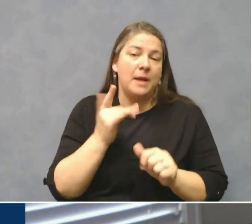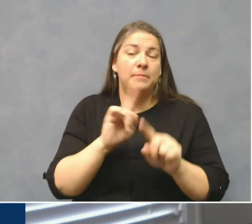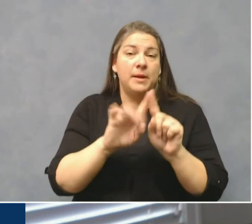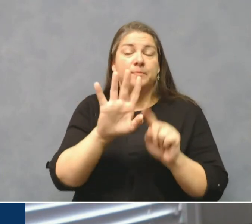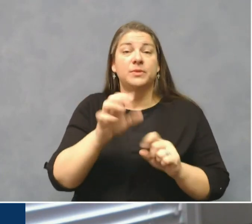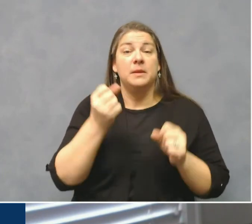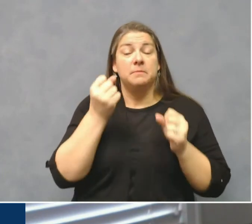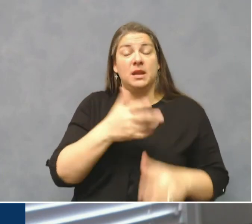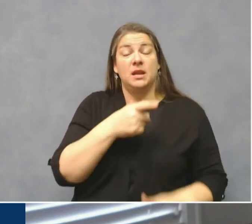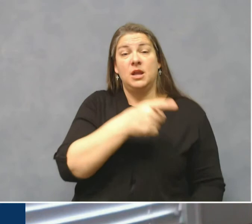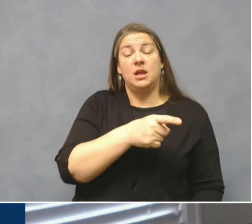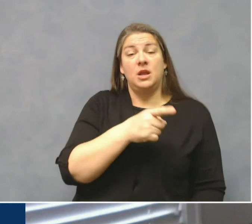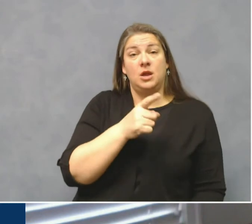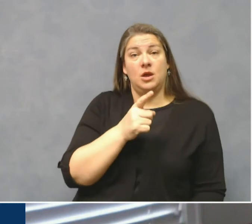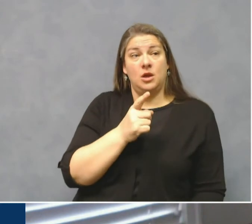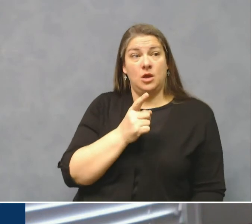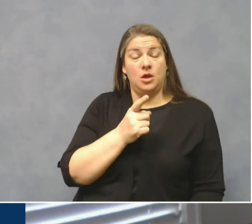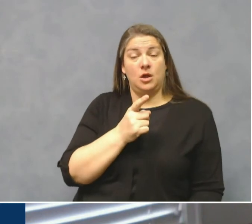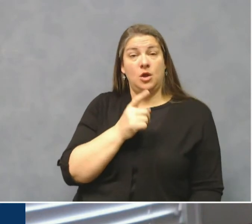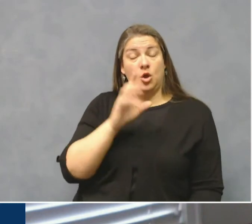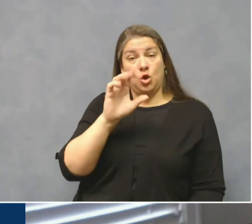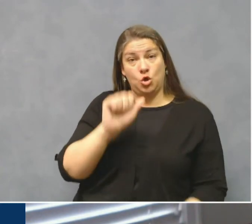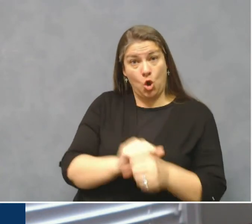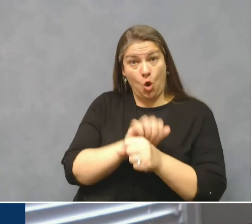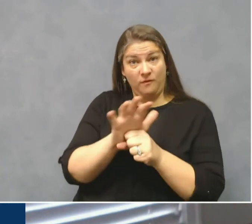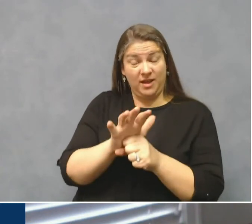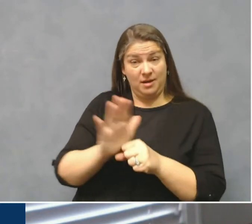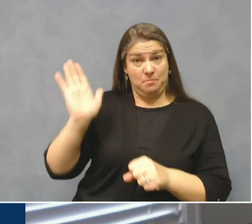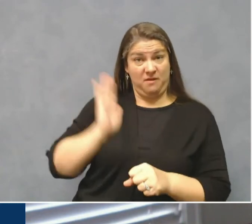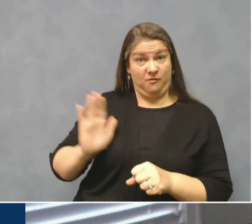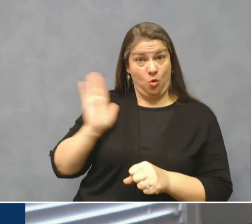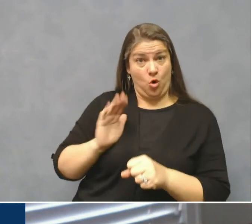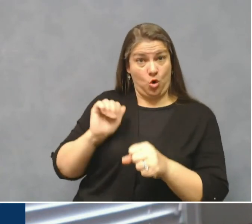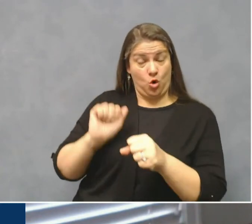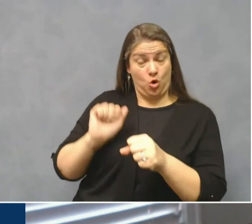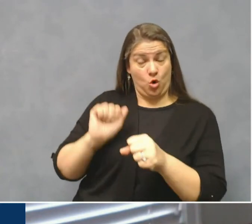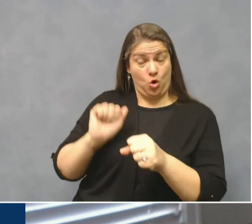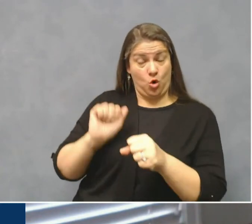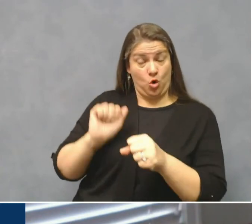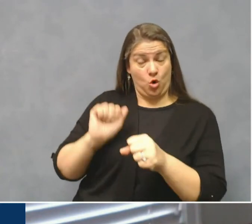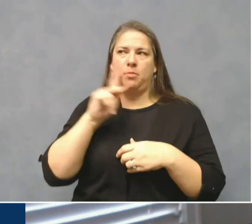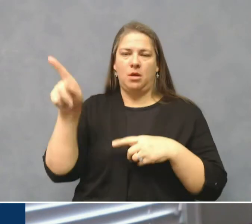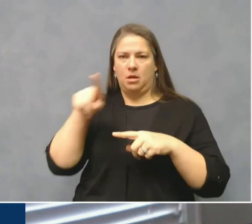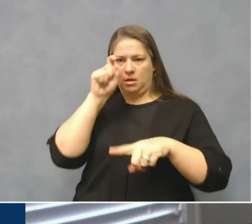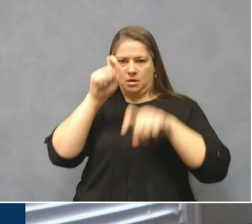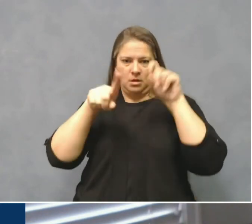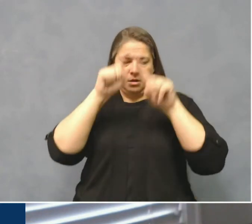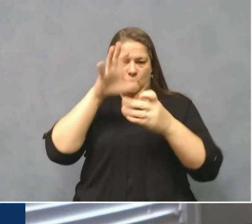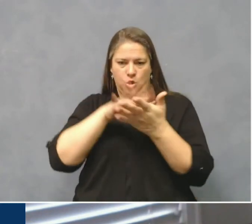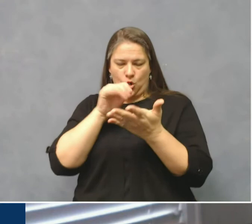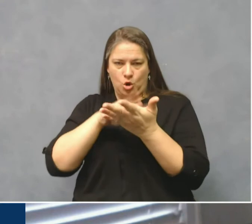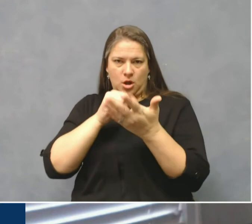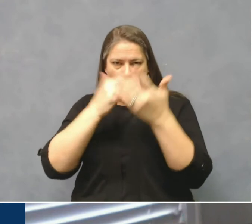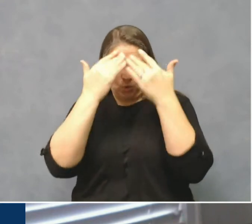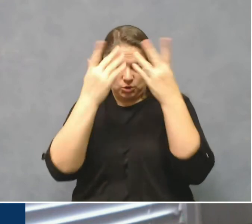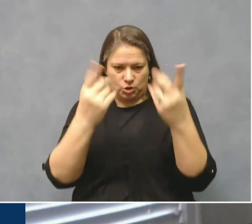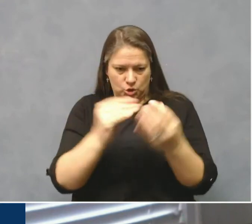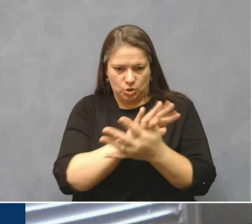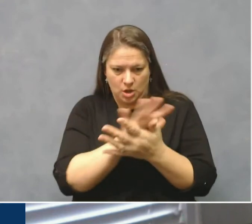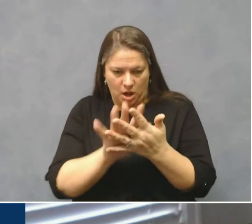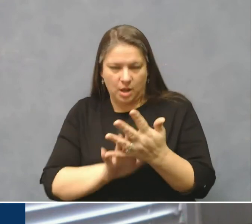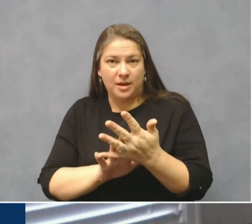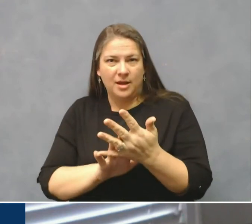ICU and need a ventilator compared to where we were in March and April when the medical to learn in real time.